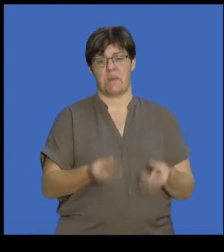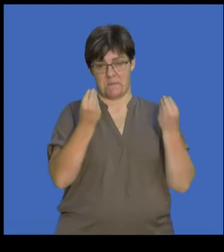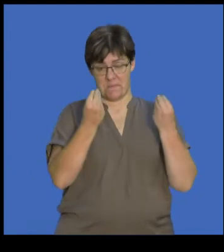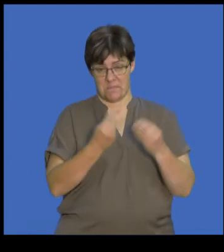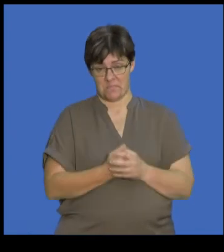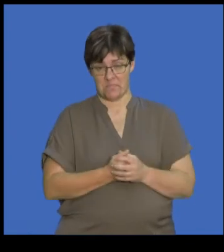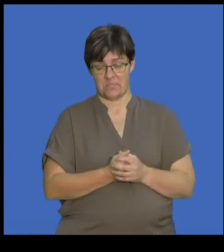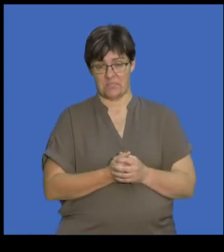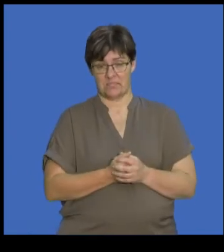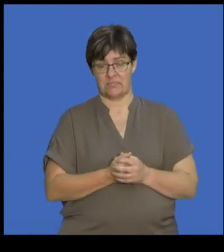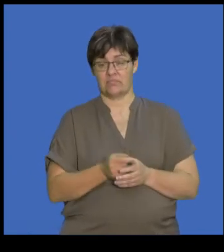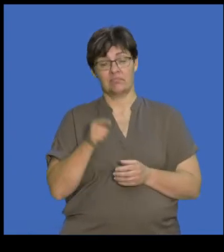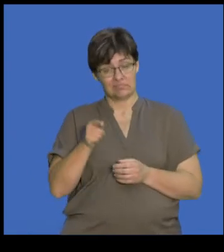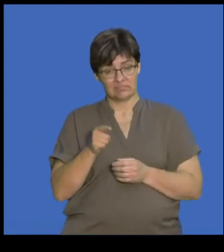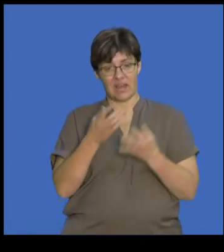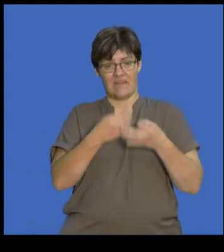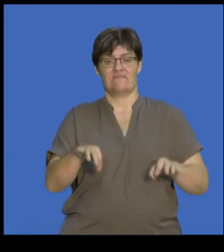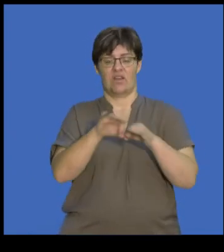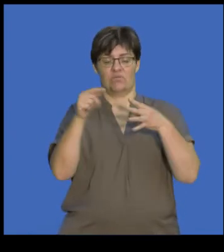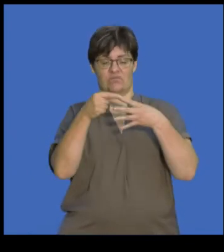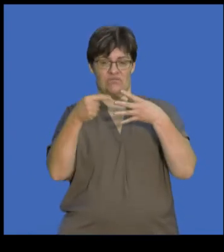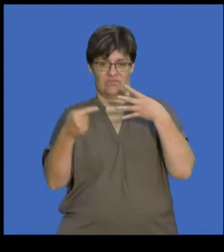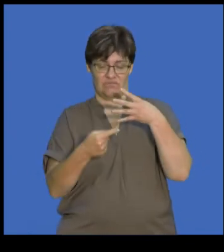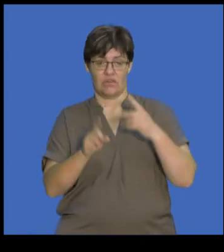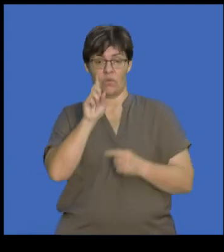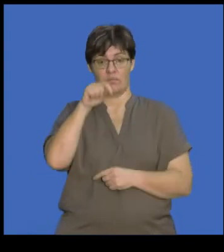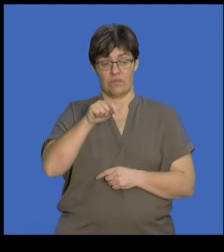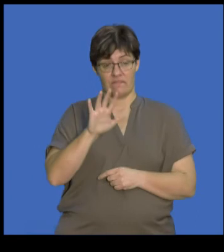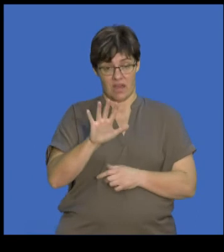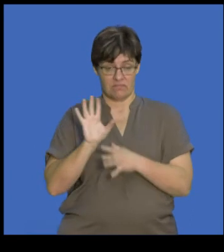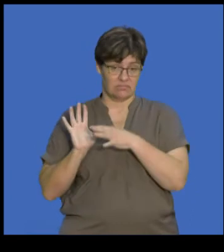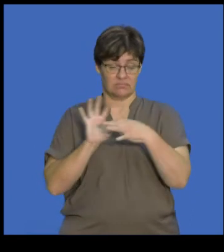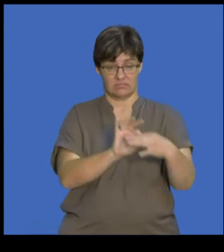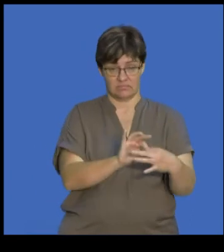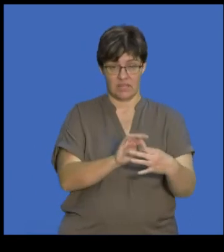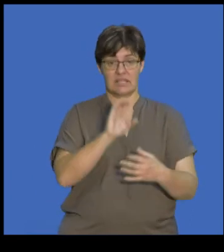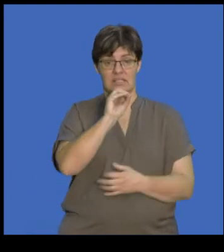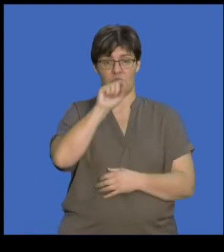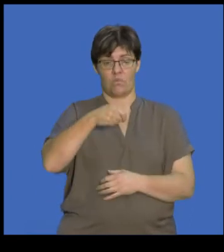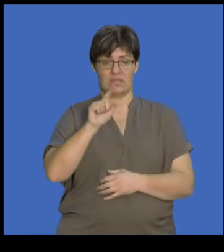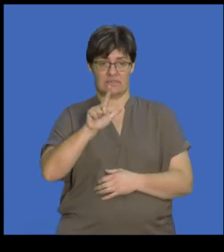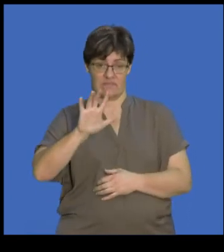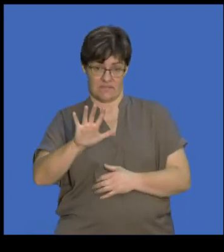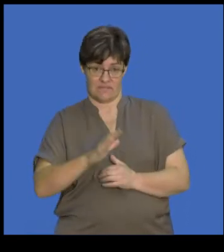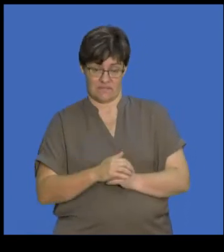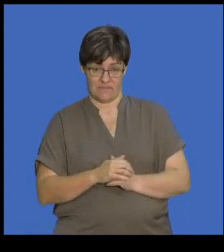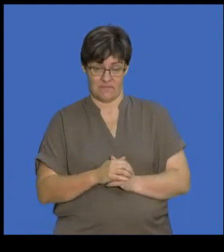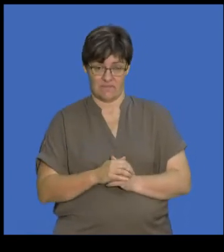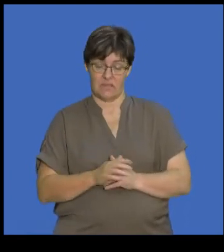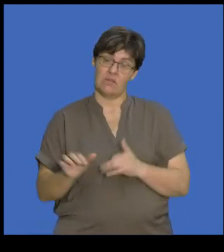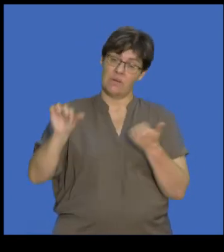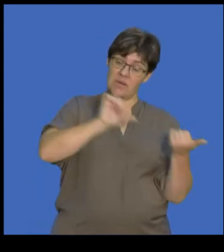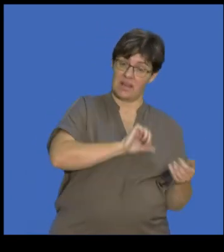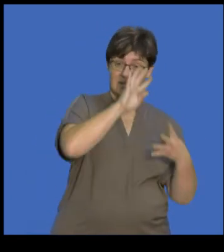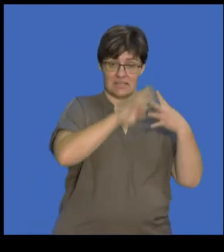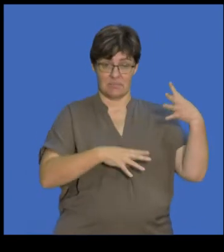okay? These are the values. The 1.5 corresponds to 0.75. So if we go back to our table, we're